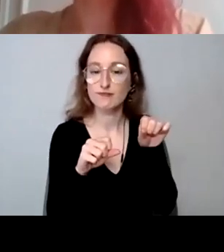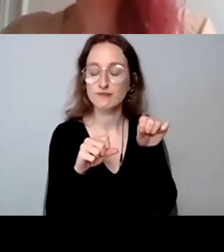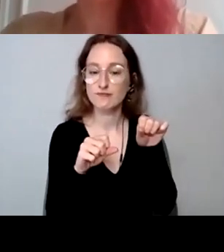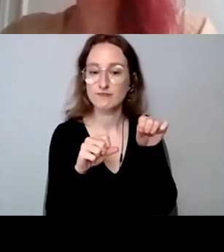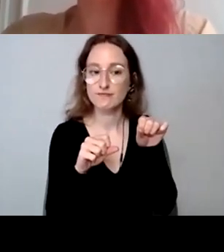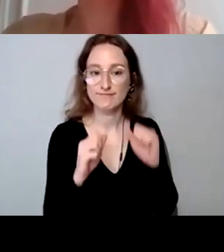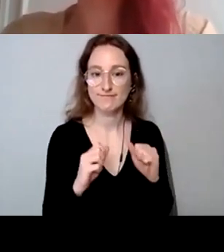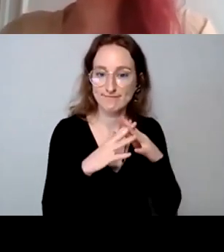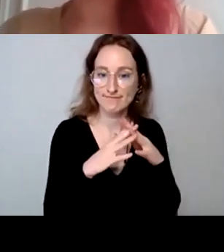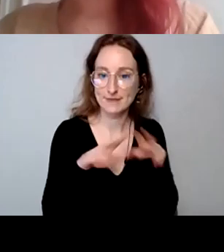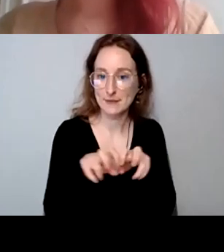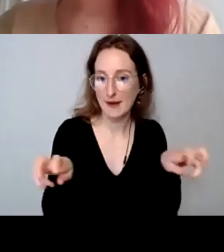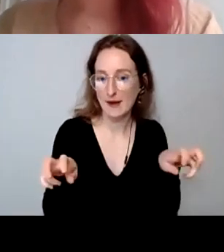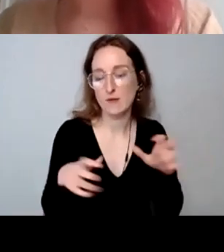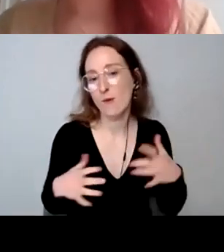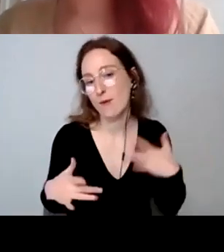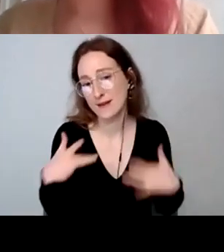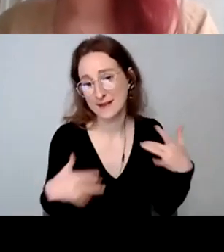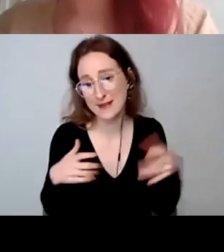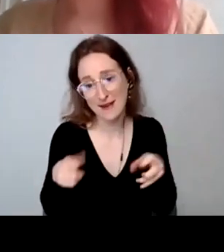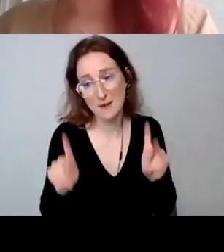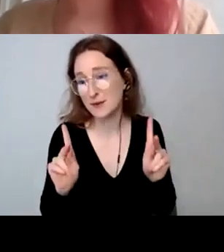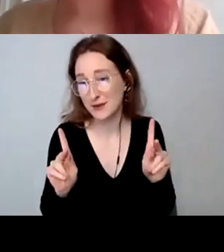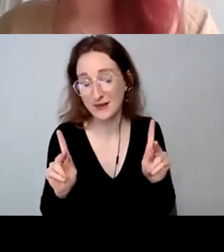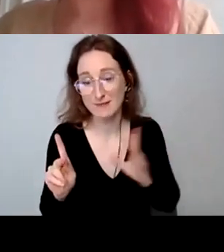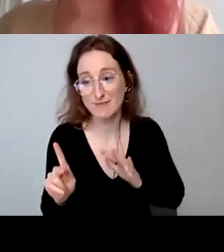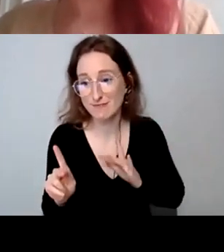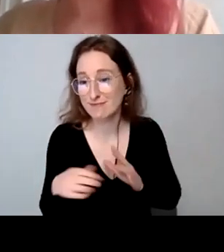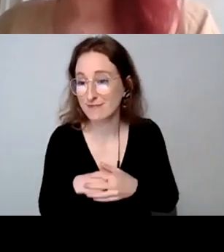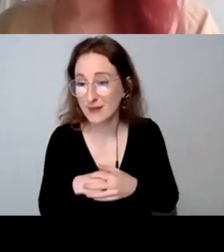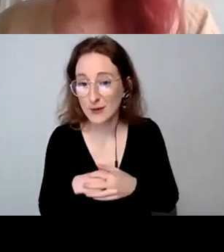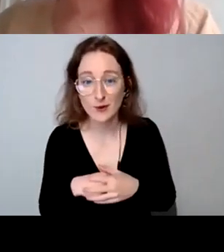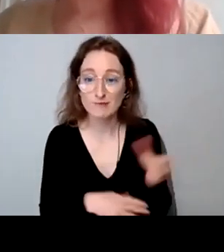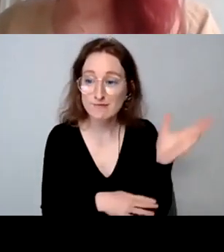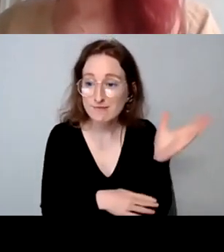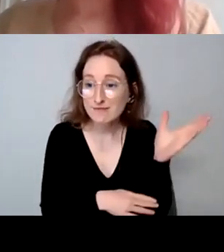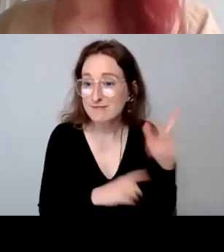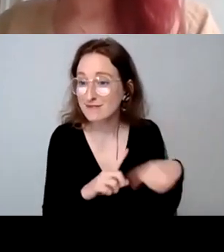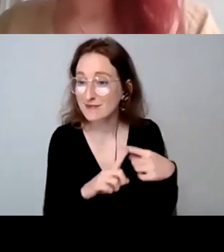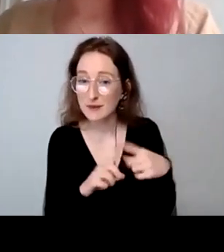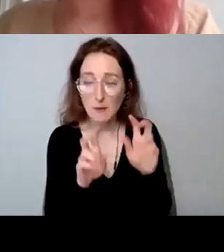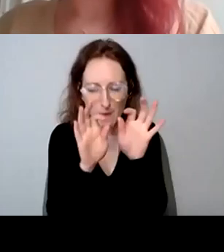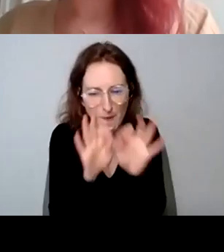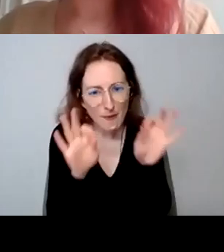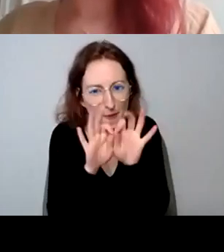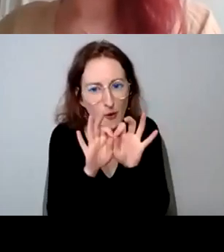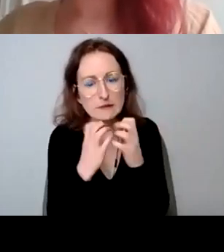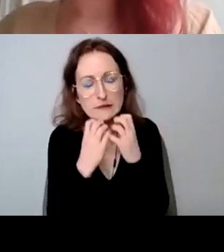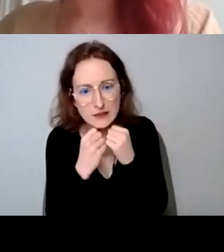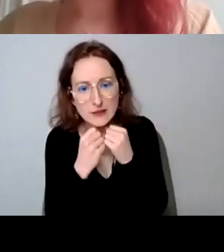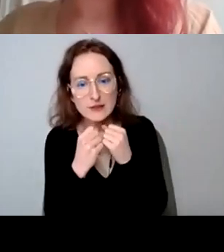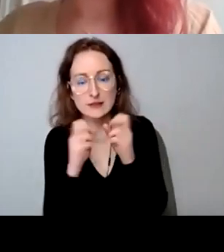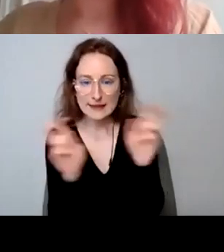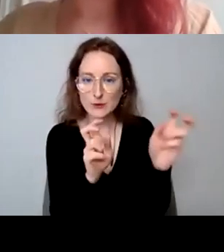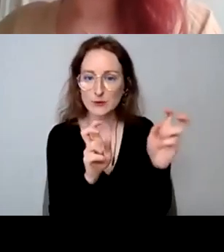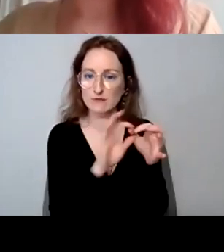organizing this panel. This is such an exciting opportunity to speak about very important issues surrounding disability inclusion.